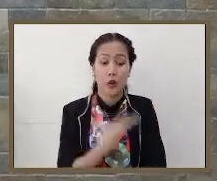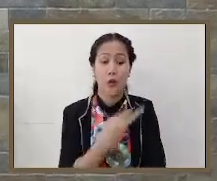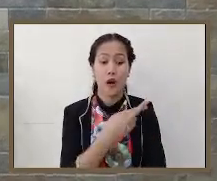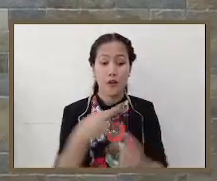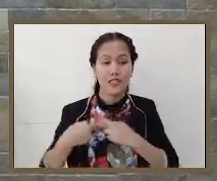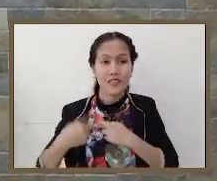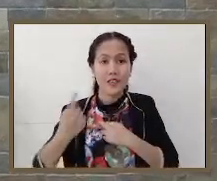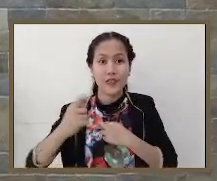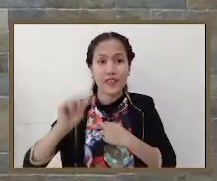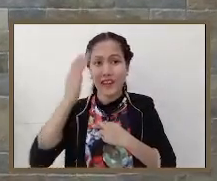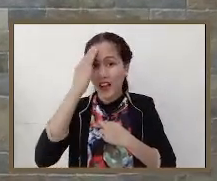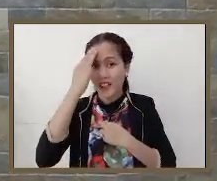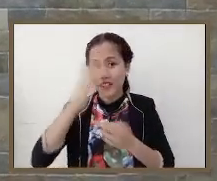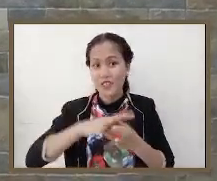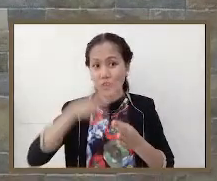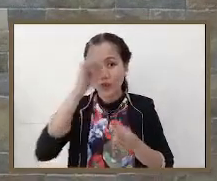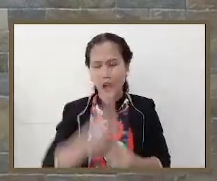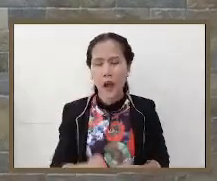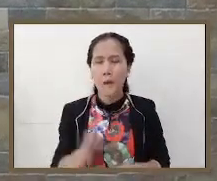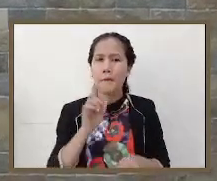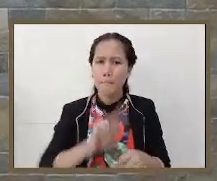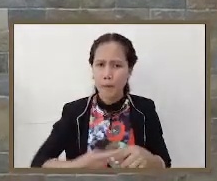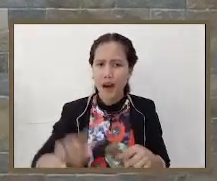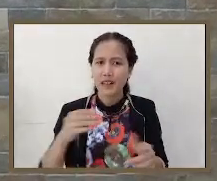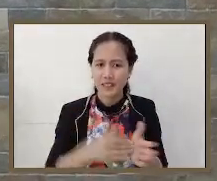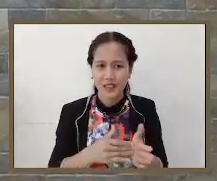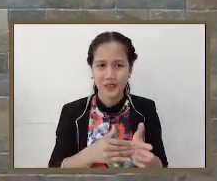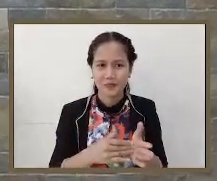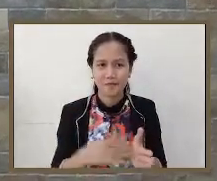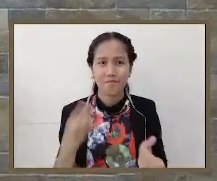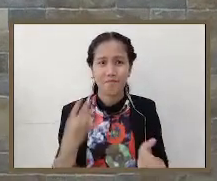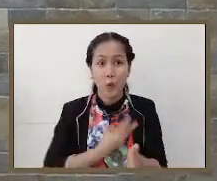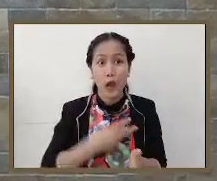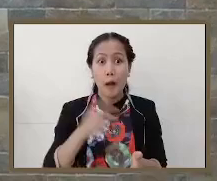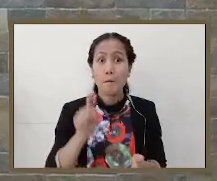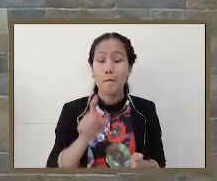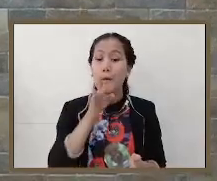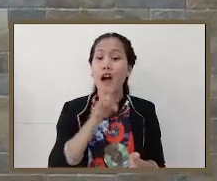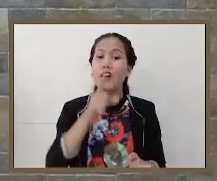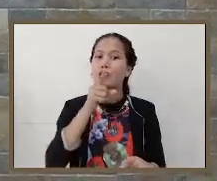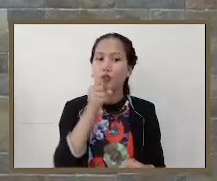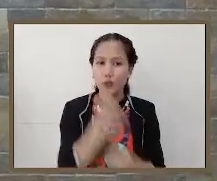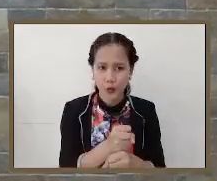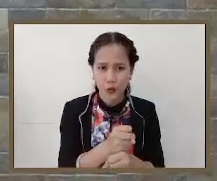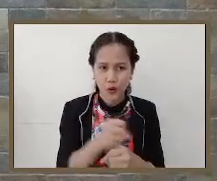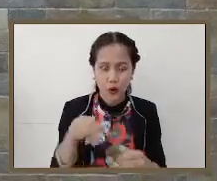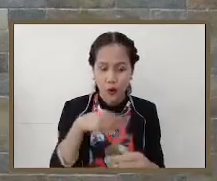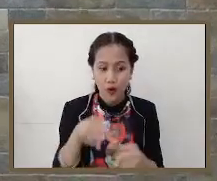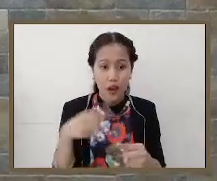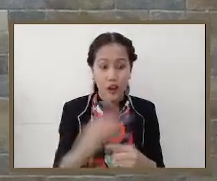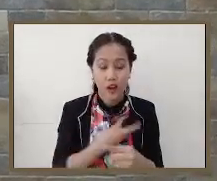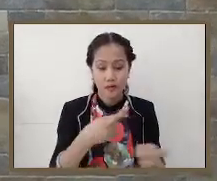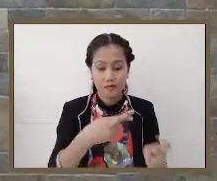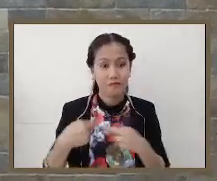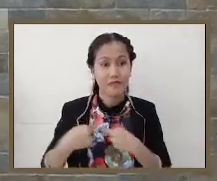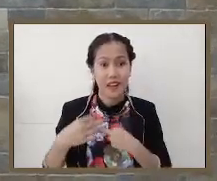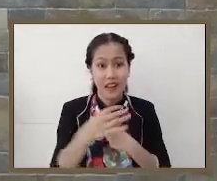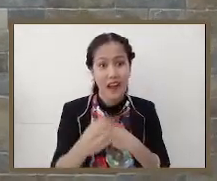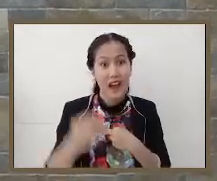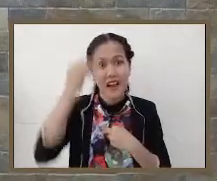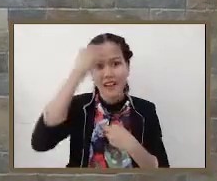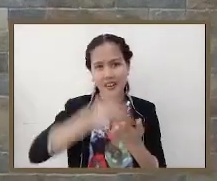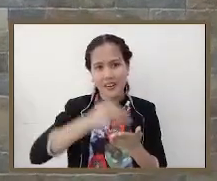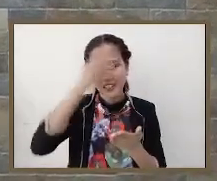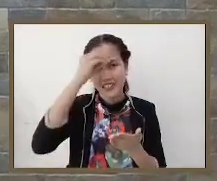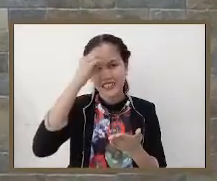ang knowledge ng Diyos. But again, sabi ko nga mga kapatid, we have to be sure that when we receive and when we are learning the